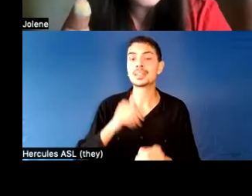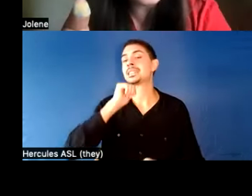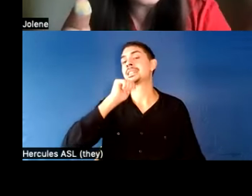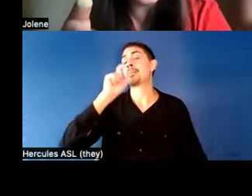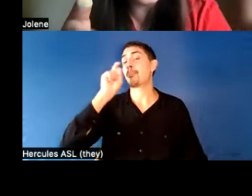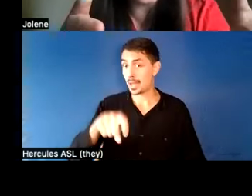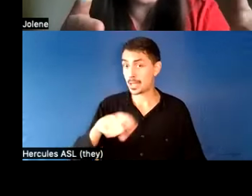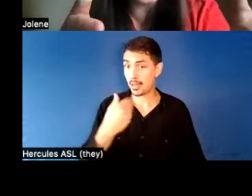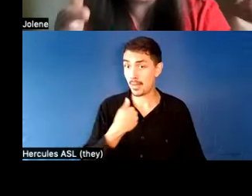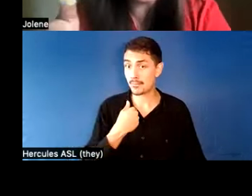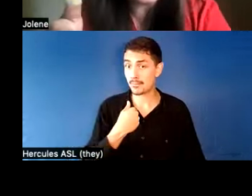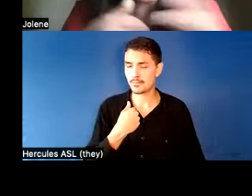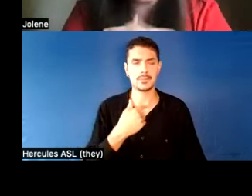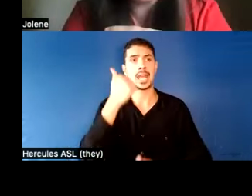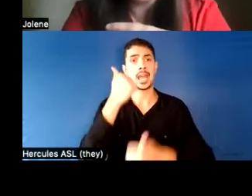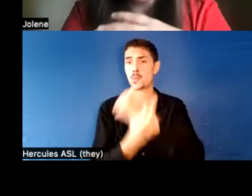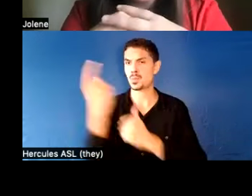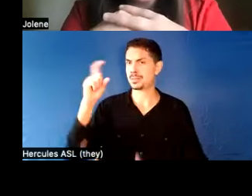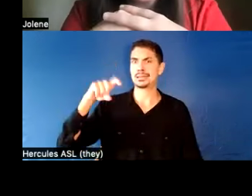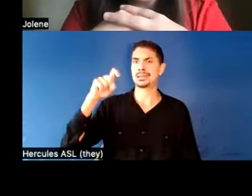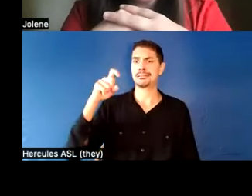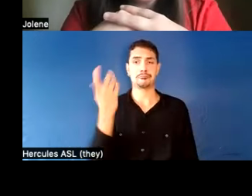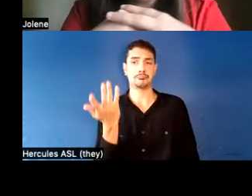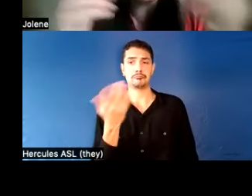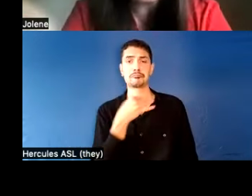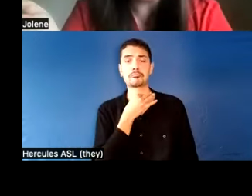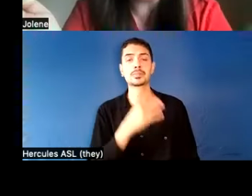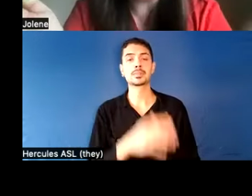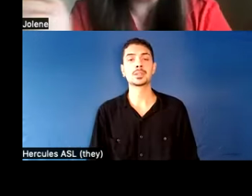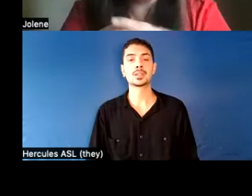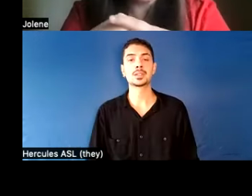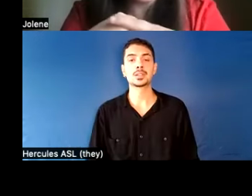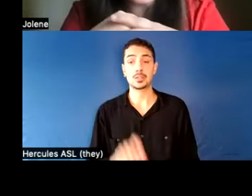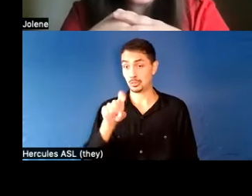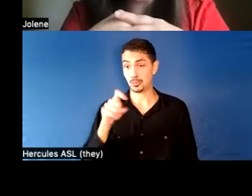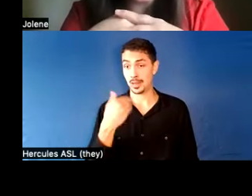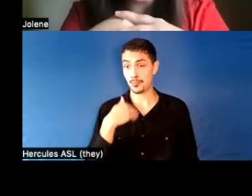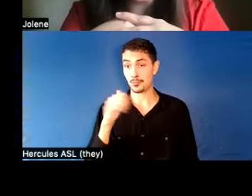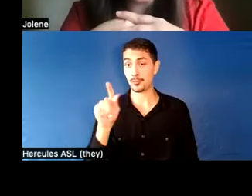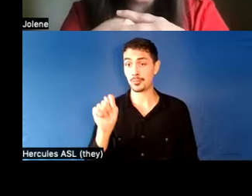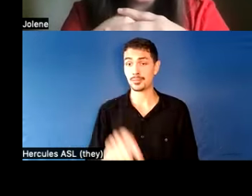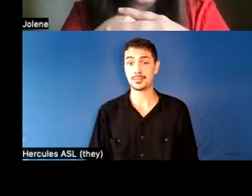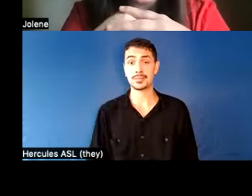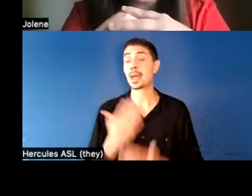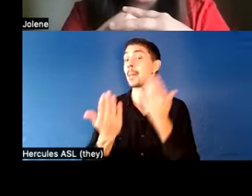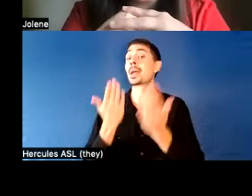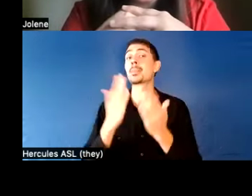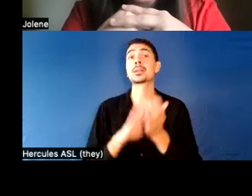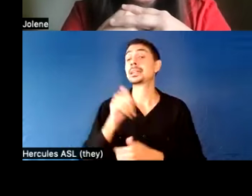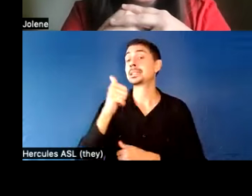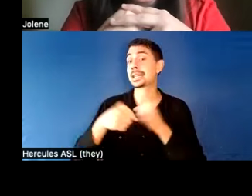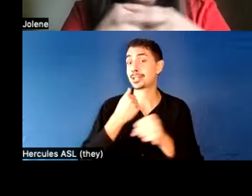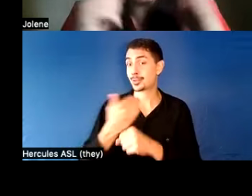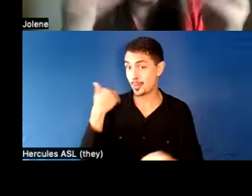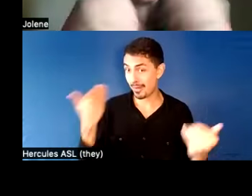what is happening or what's in its place? Should there be a SART? Did you have one 10 years ago and it kind of,